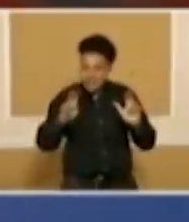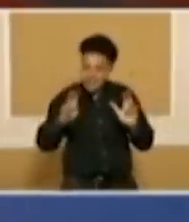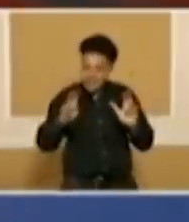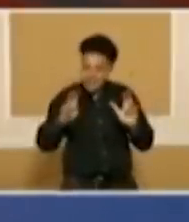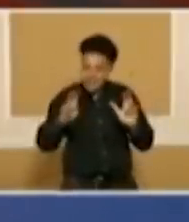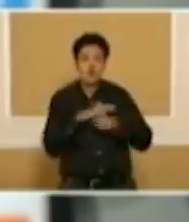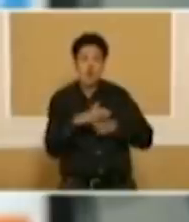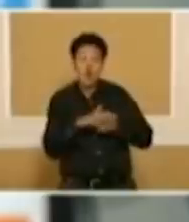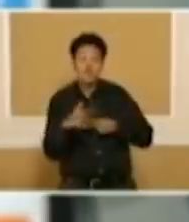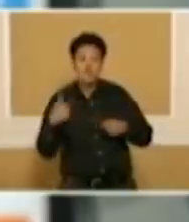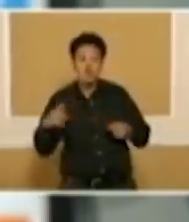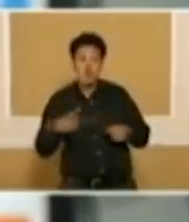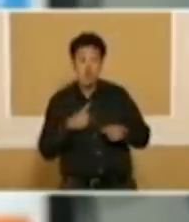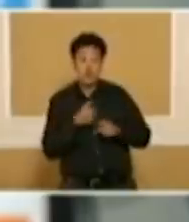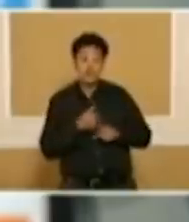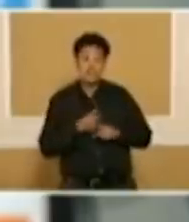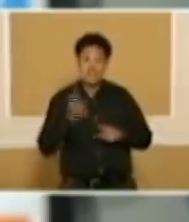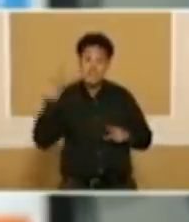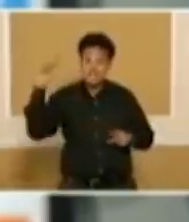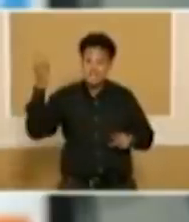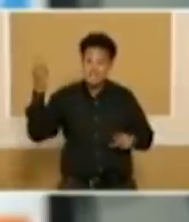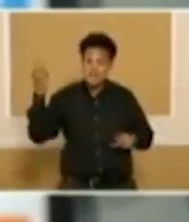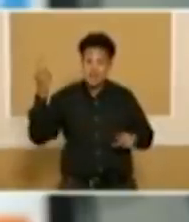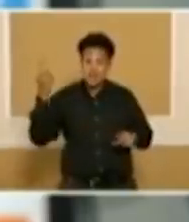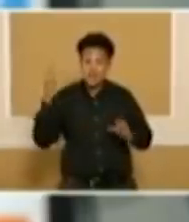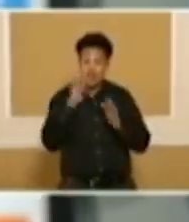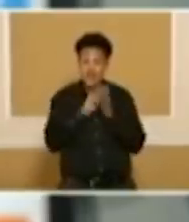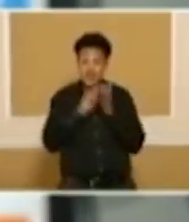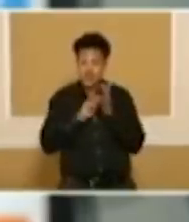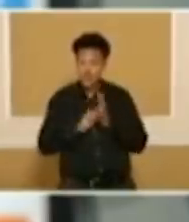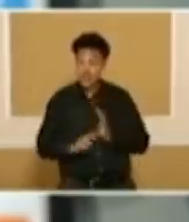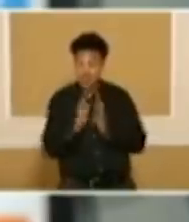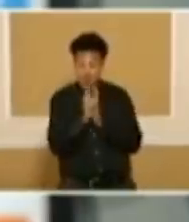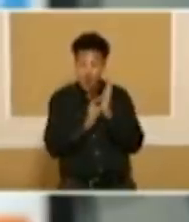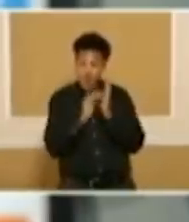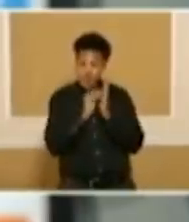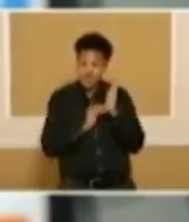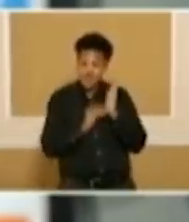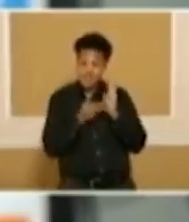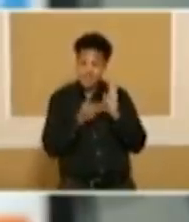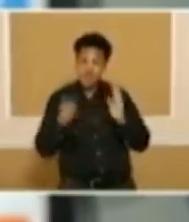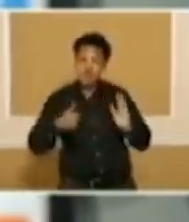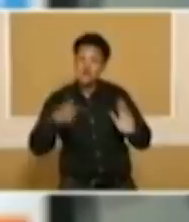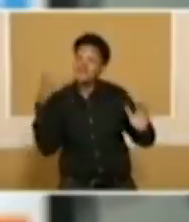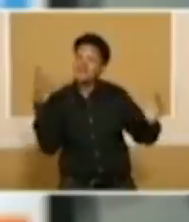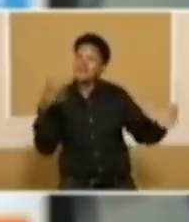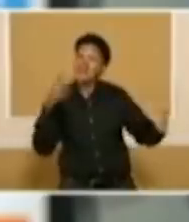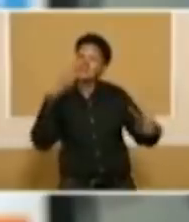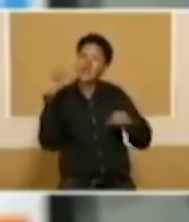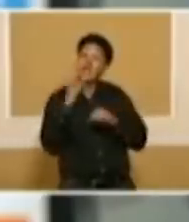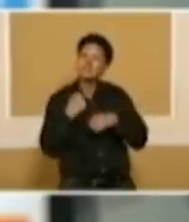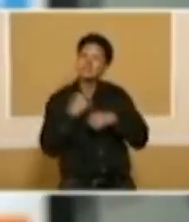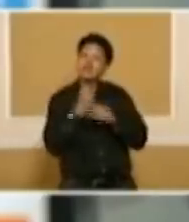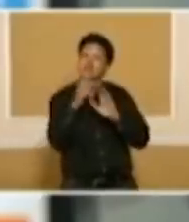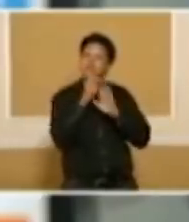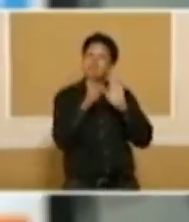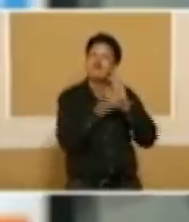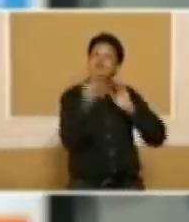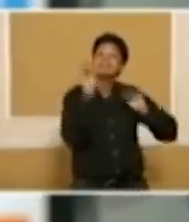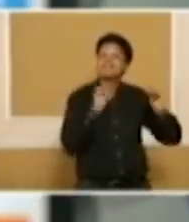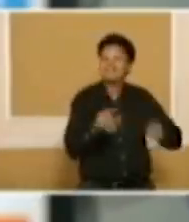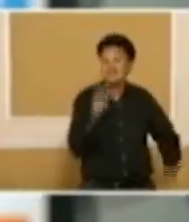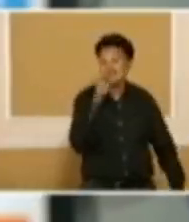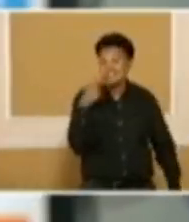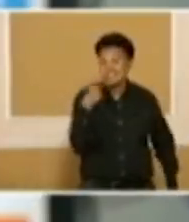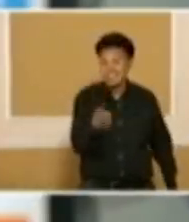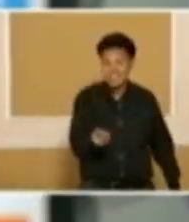women issues. We are first and foremost legislators. We are there to actually make policies, as you mentioned a while